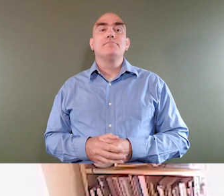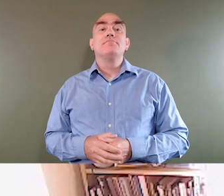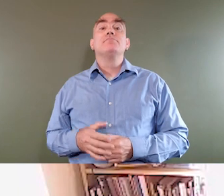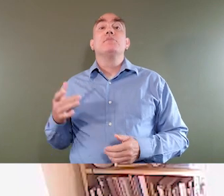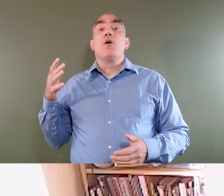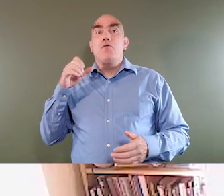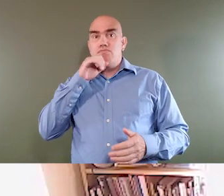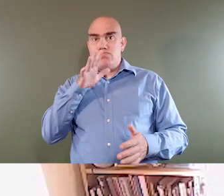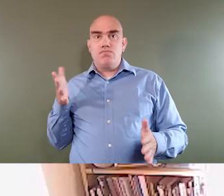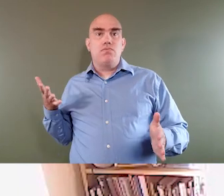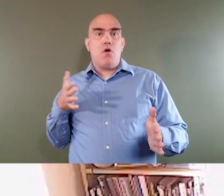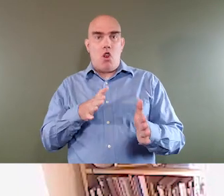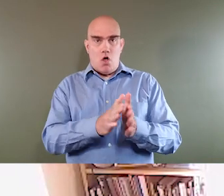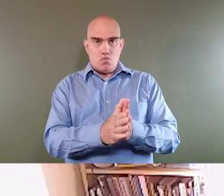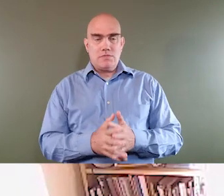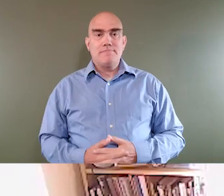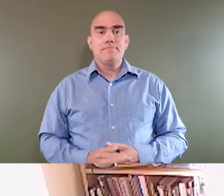Exhale to close.